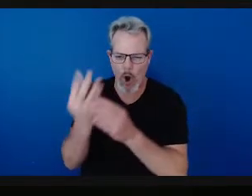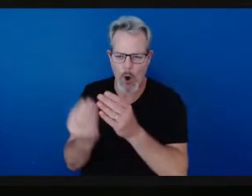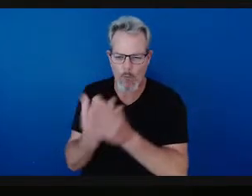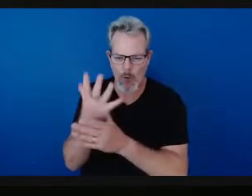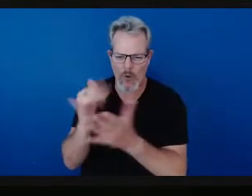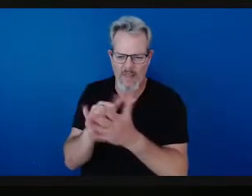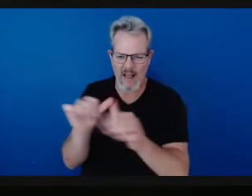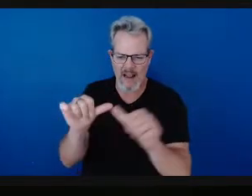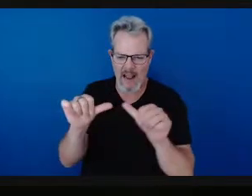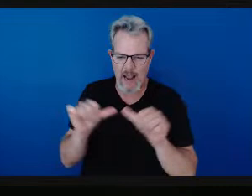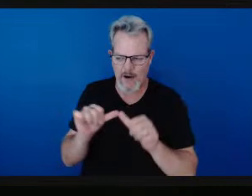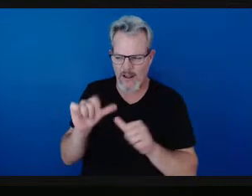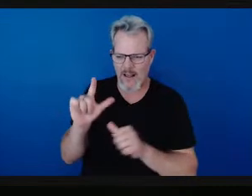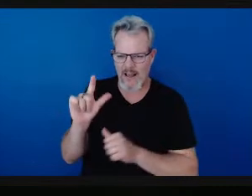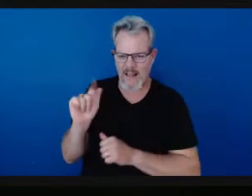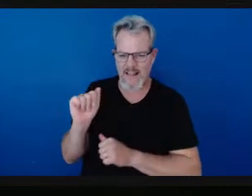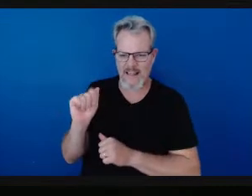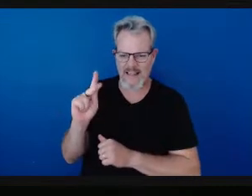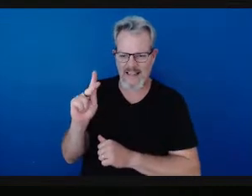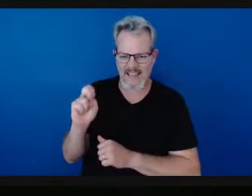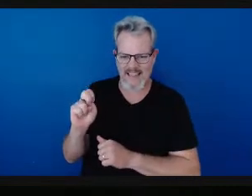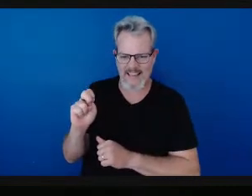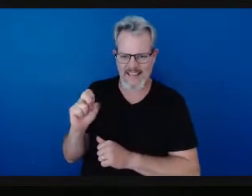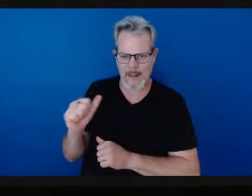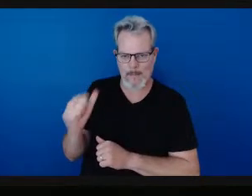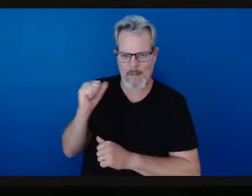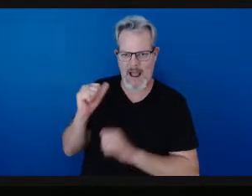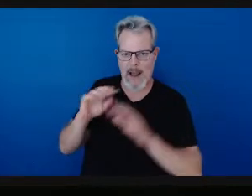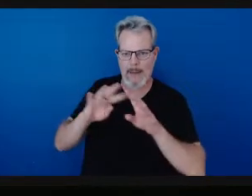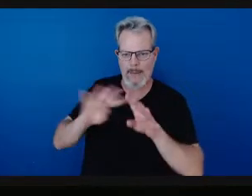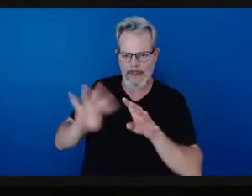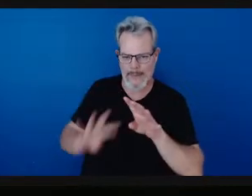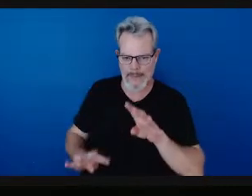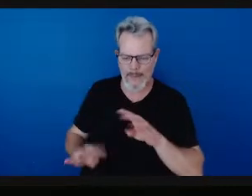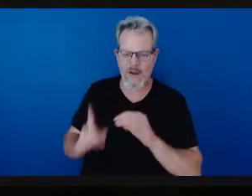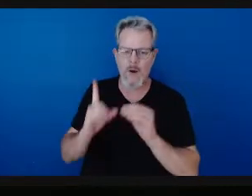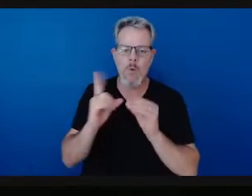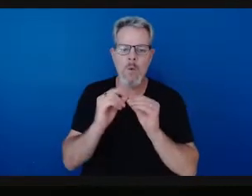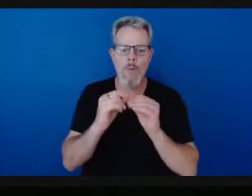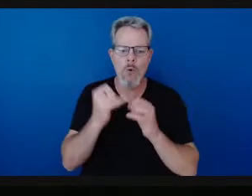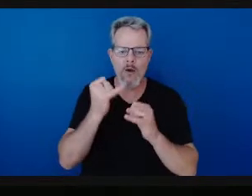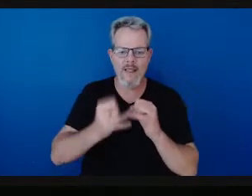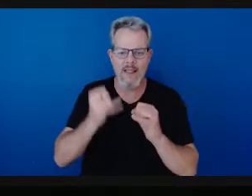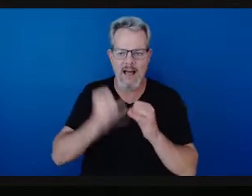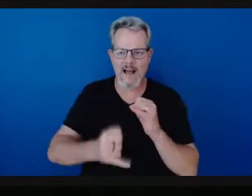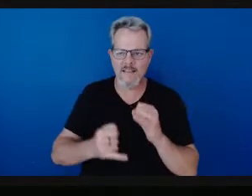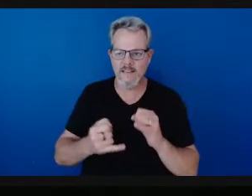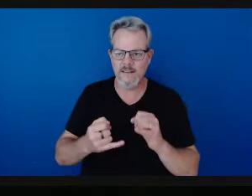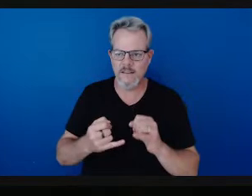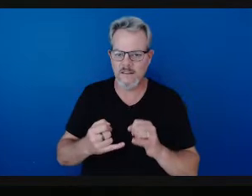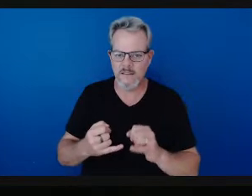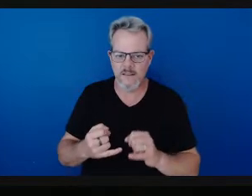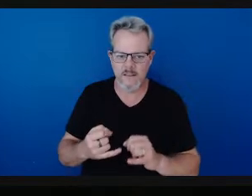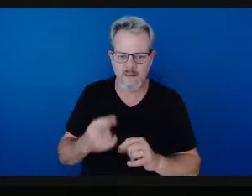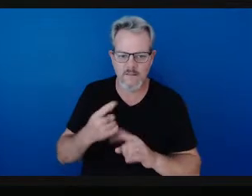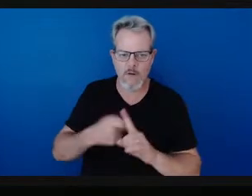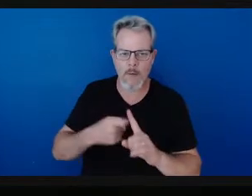movement in the background there. And then let's just do one last one here from Dark Horse